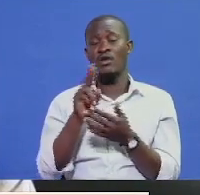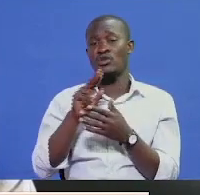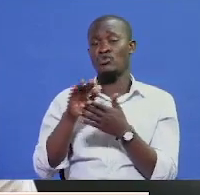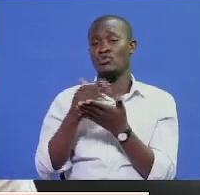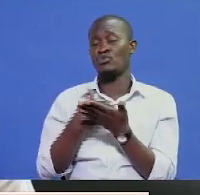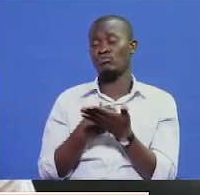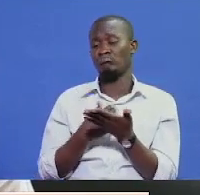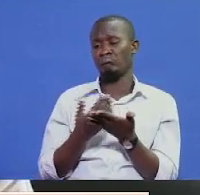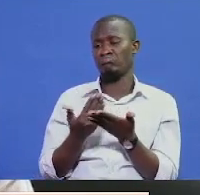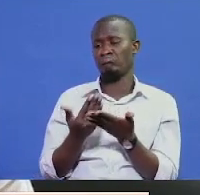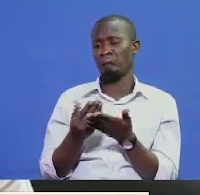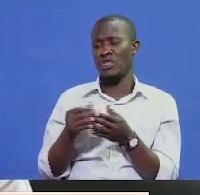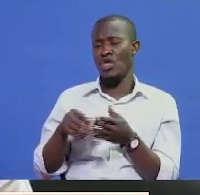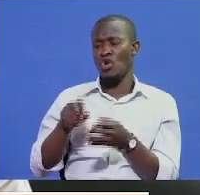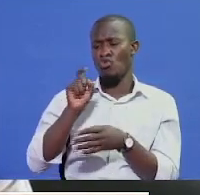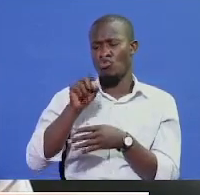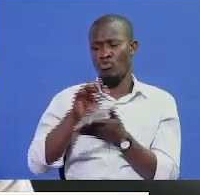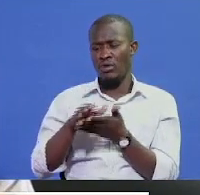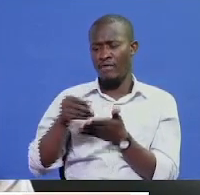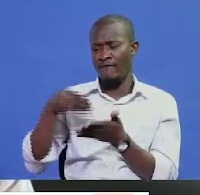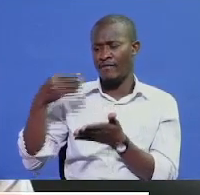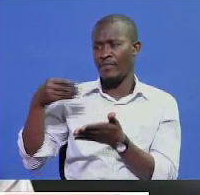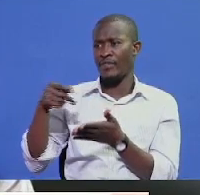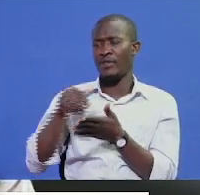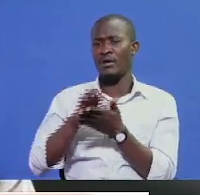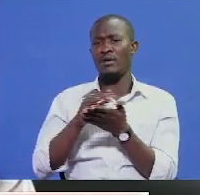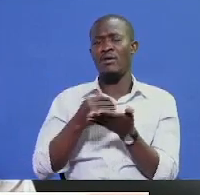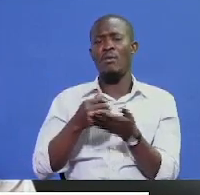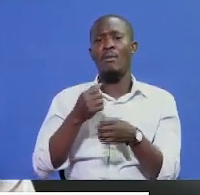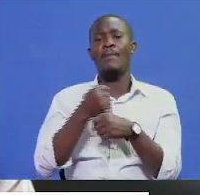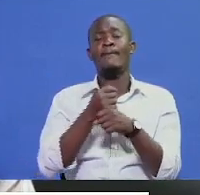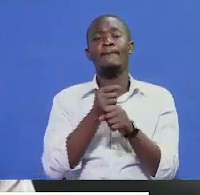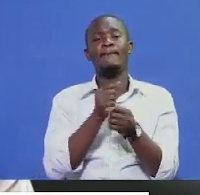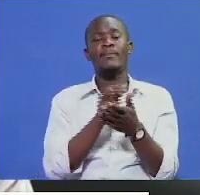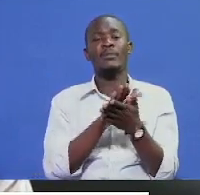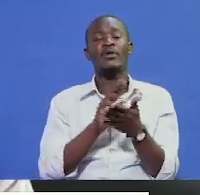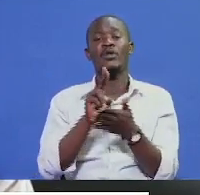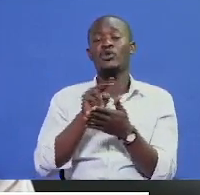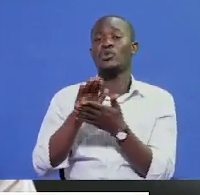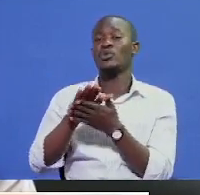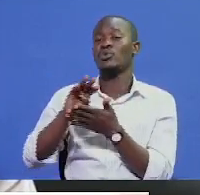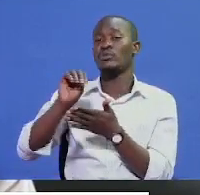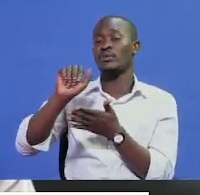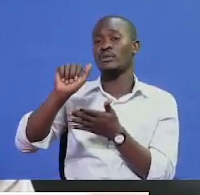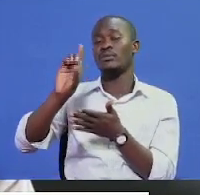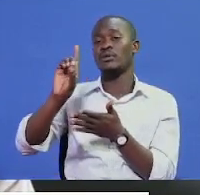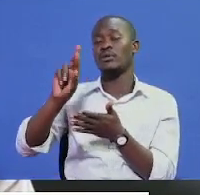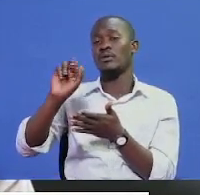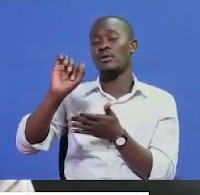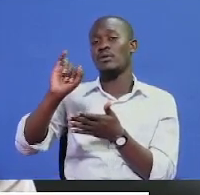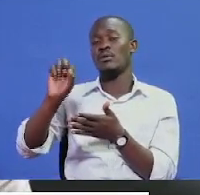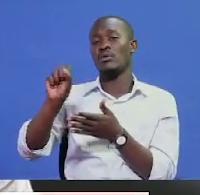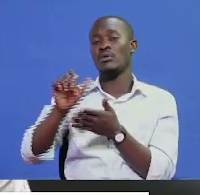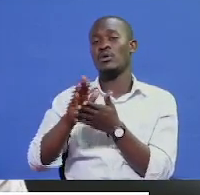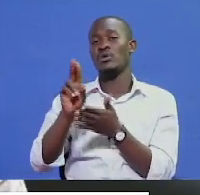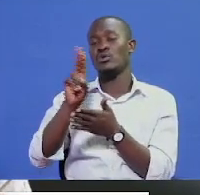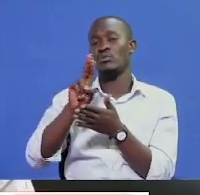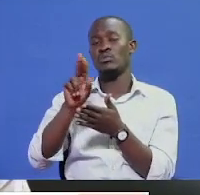chicken feathers. I've met them, they told me that. I've met girls who said they use mattresses. In South Africa they